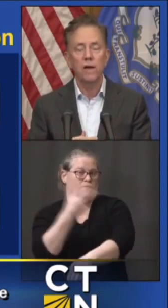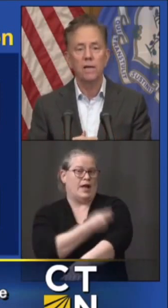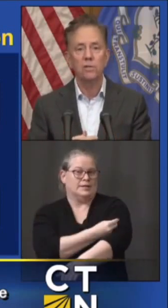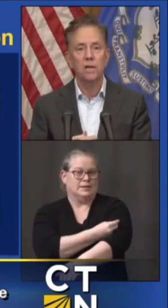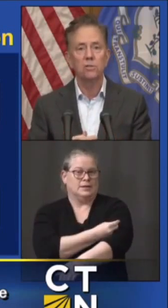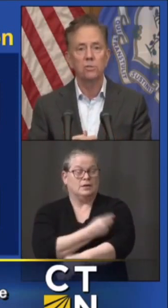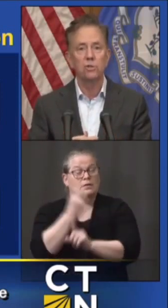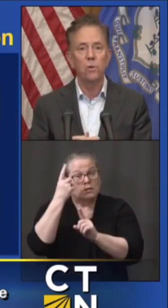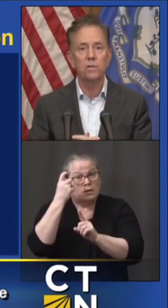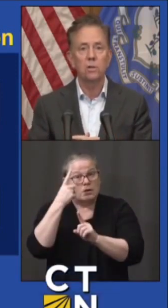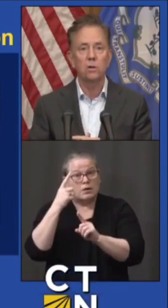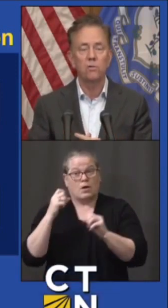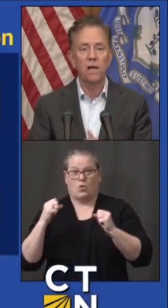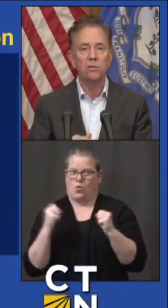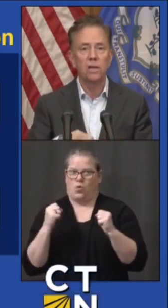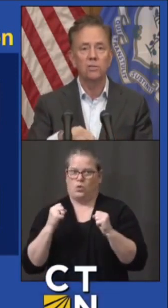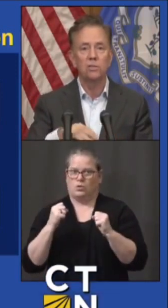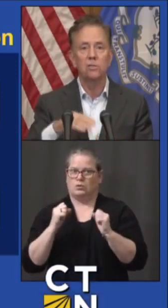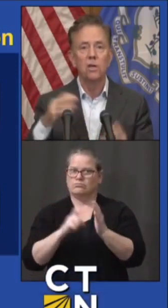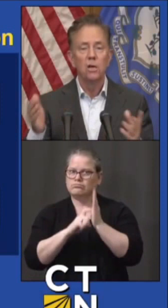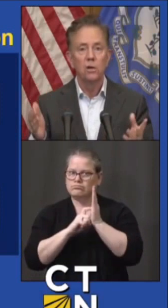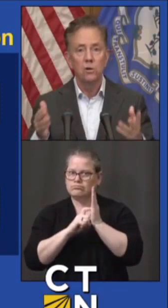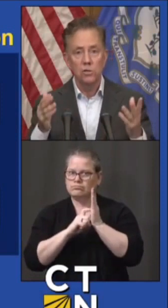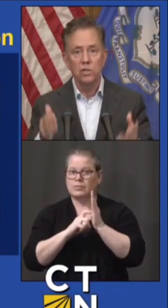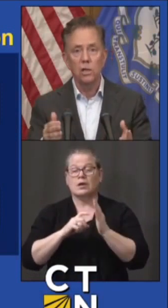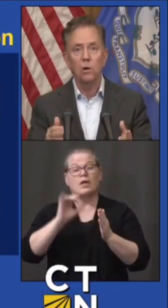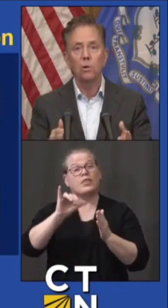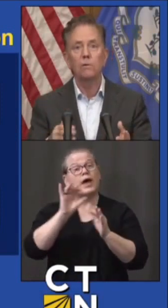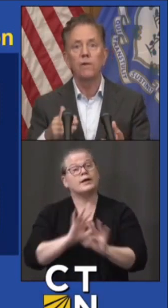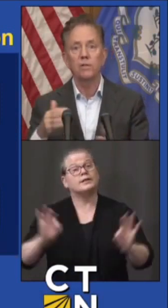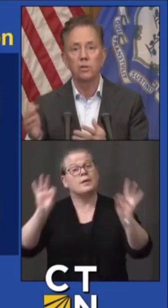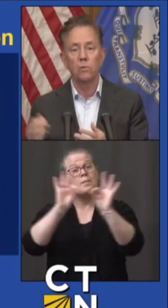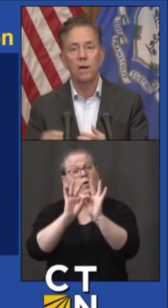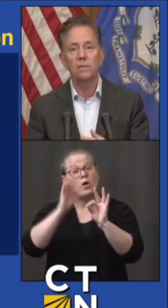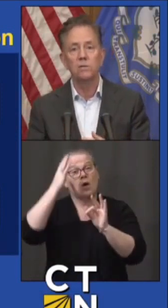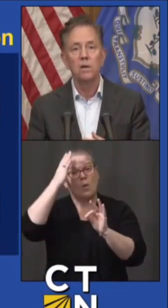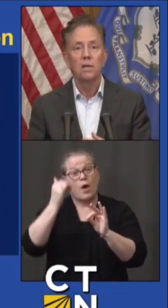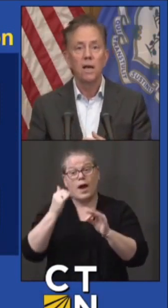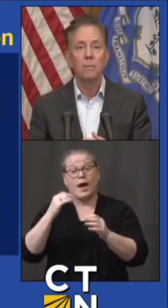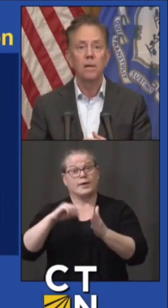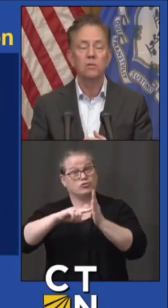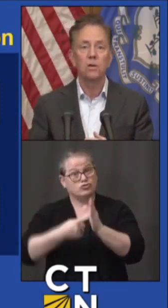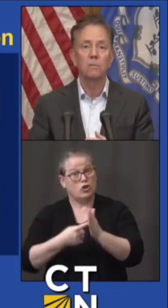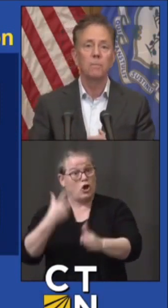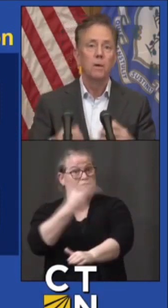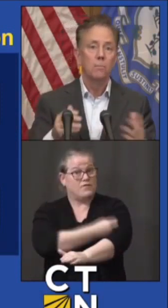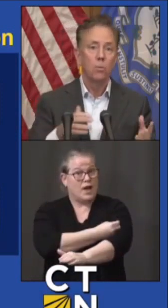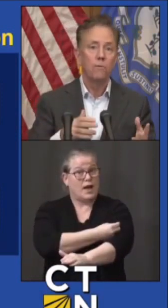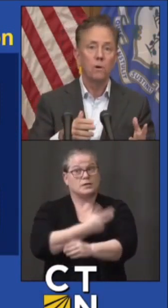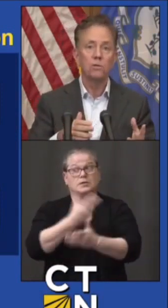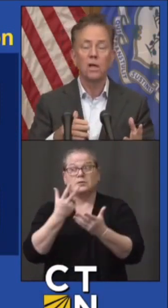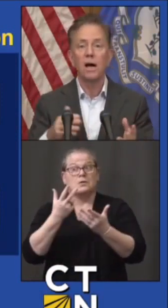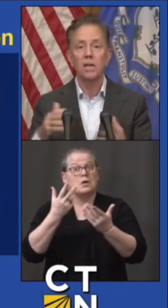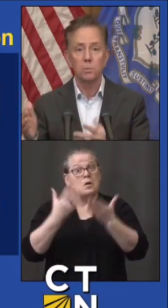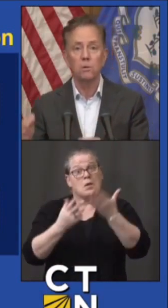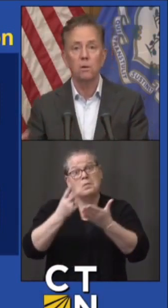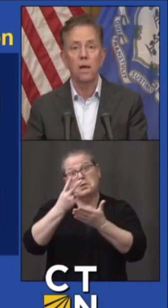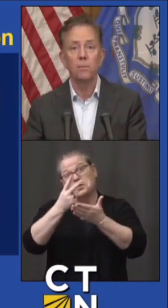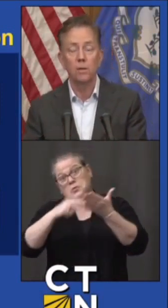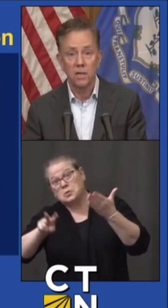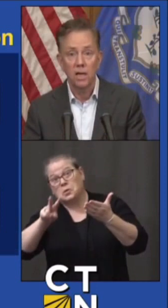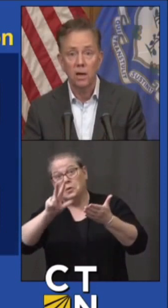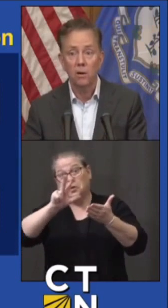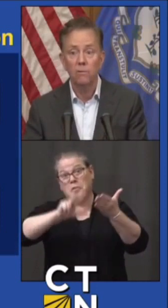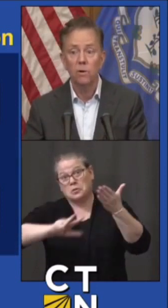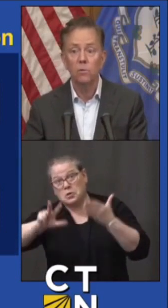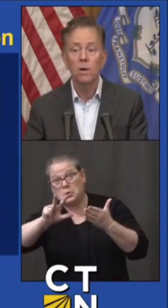of those vaccinations, 2 weeks of those vaccinations, you could see lower infection rates. That means more folks at the hospital